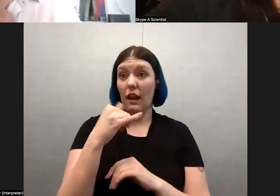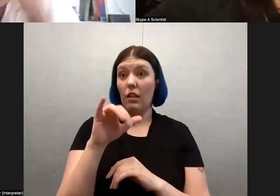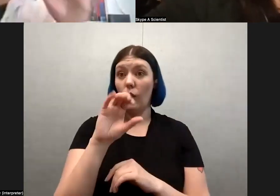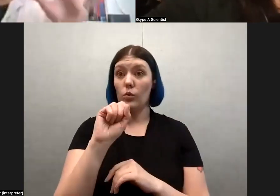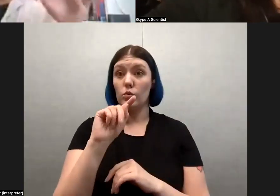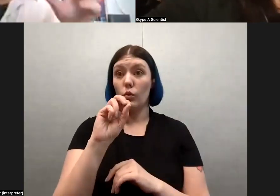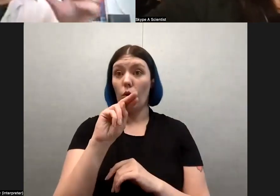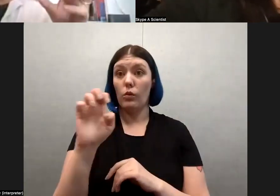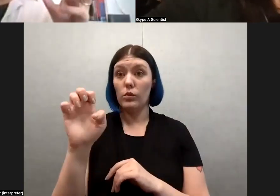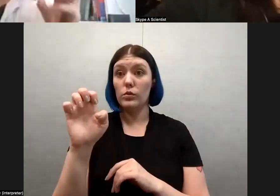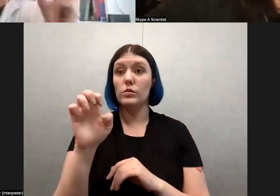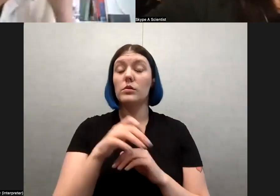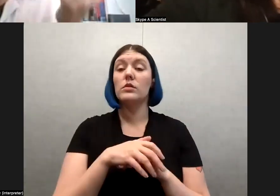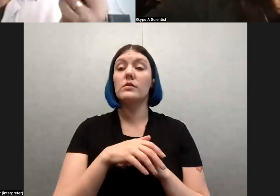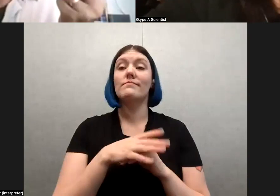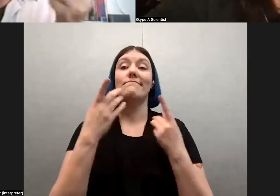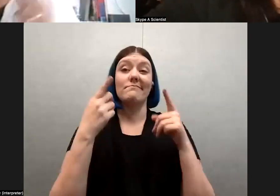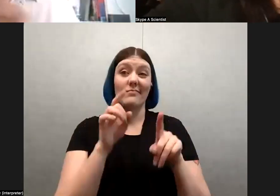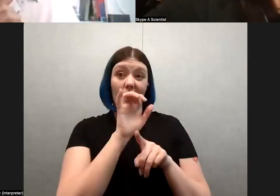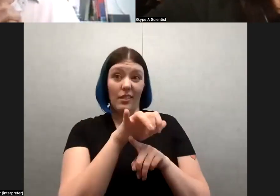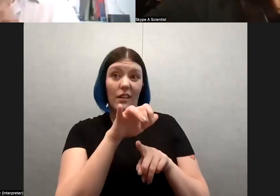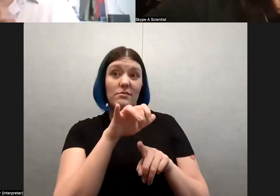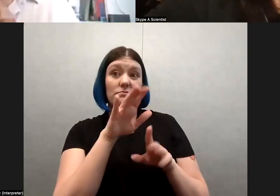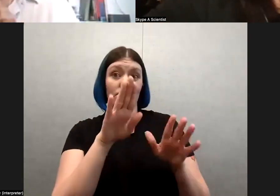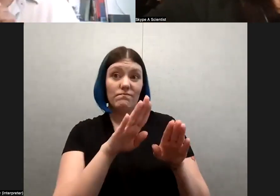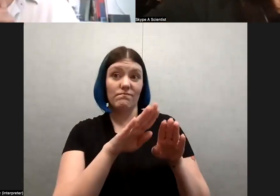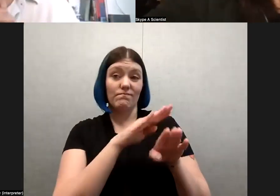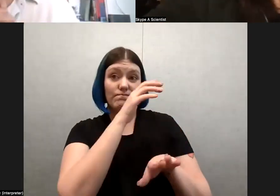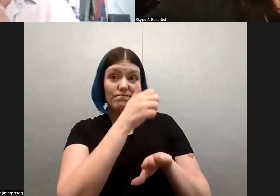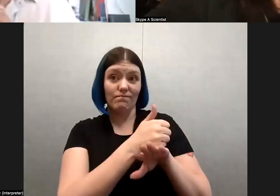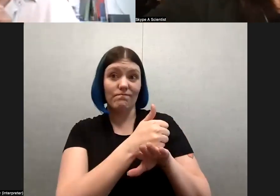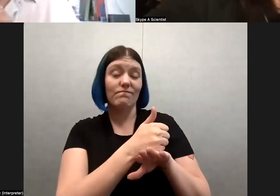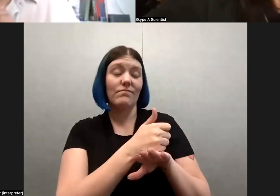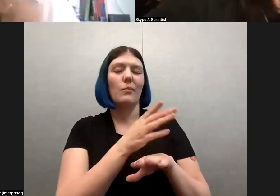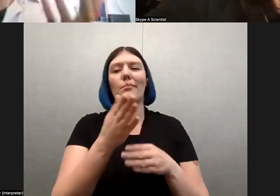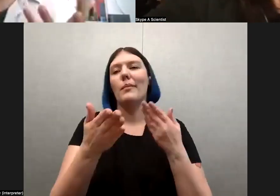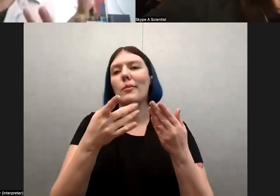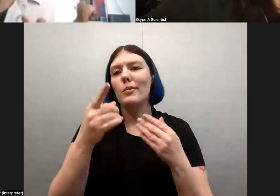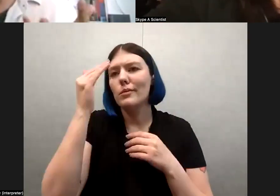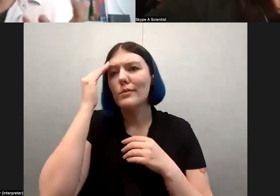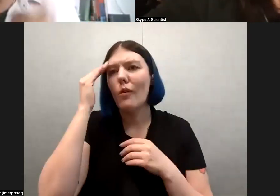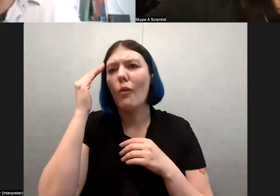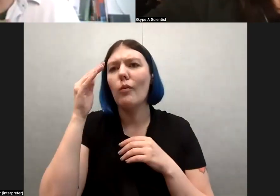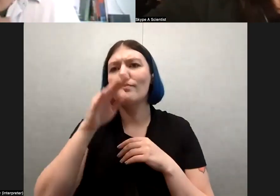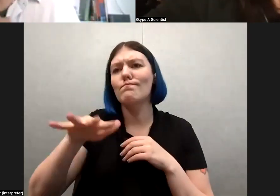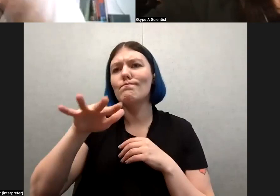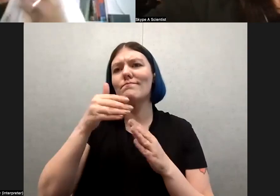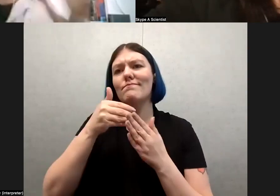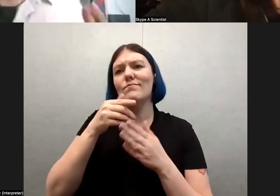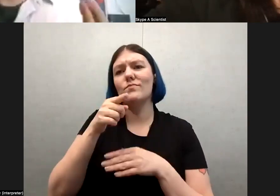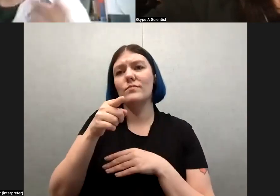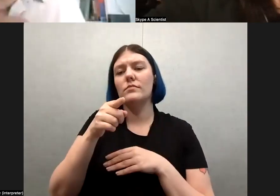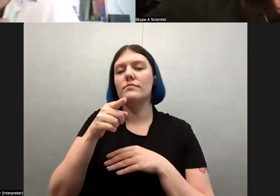say when that park was created, or maybe you know of a park really close to you that is